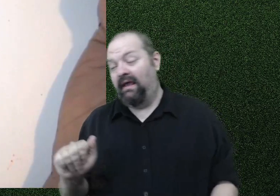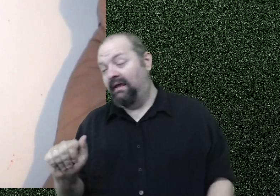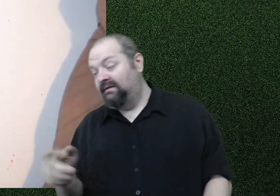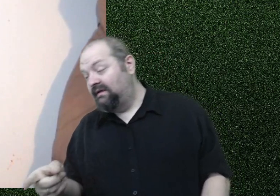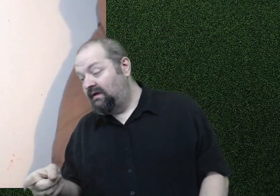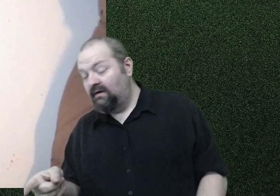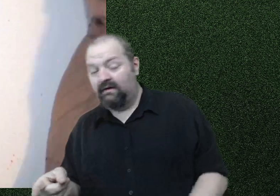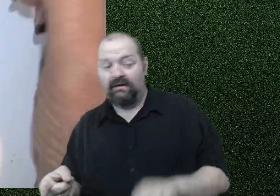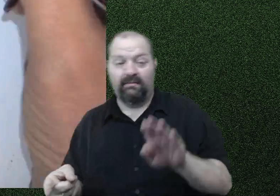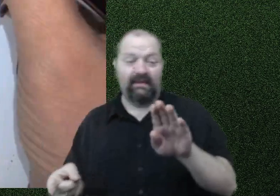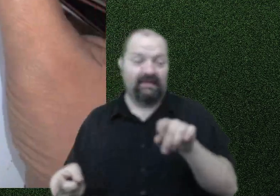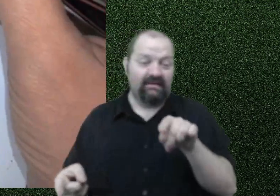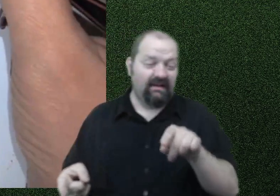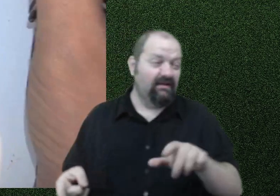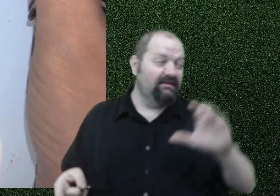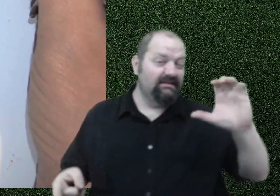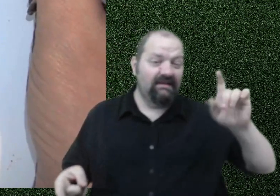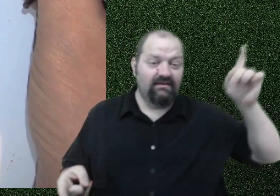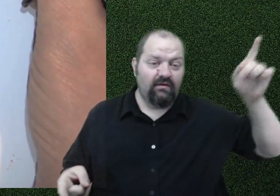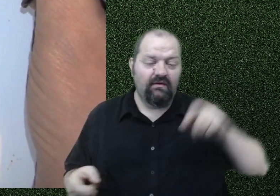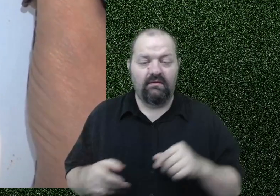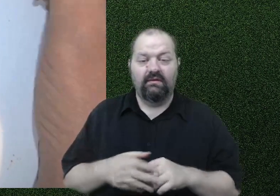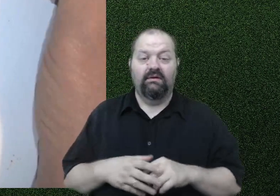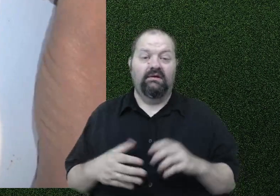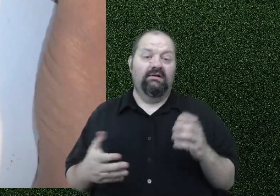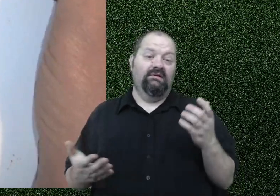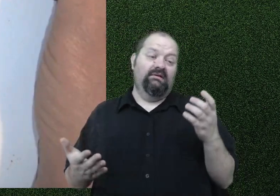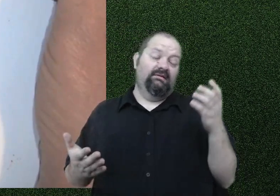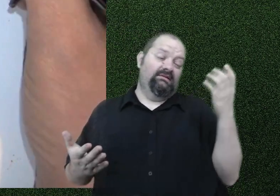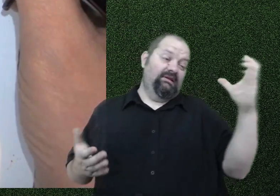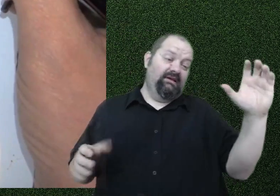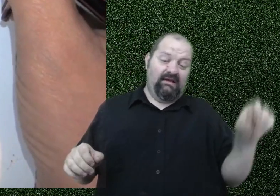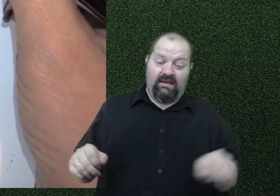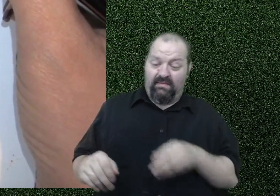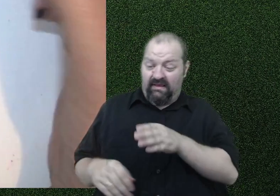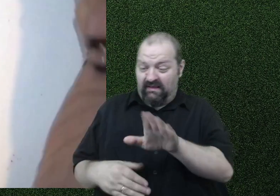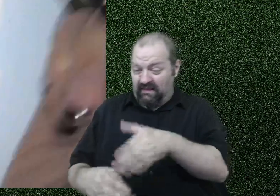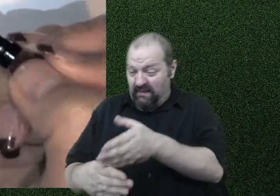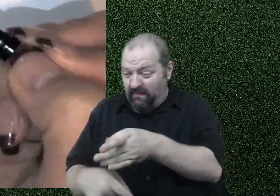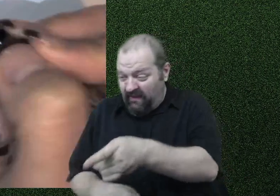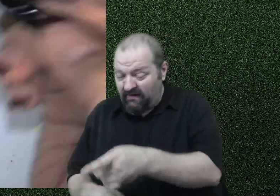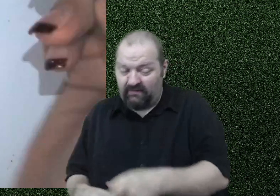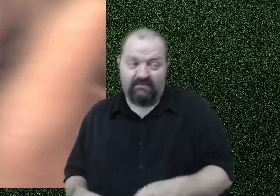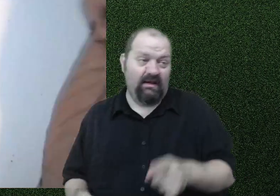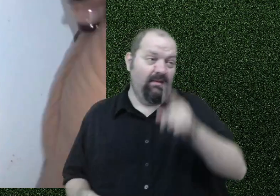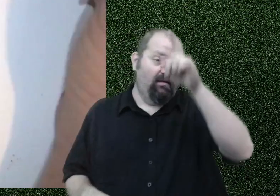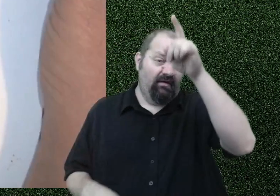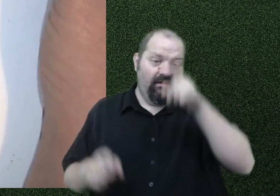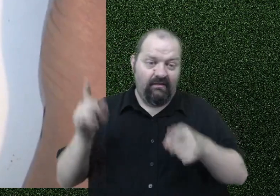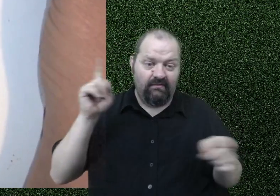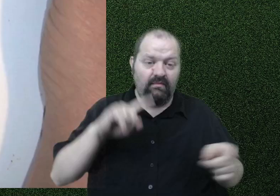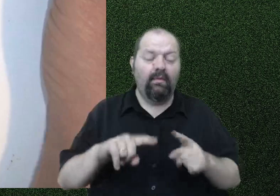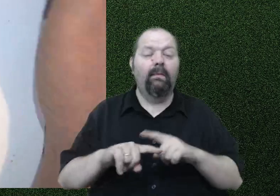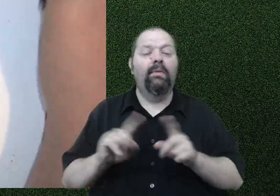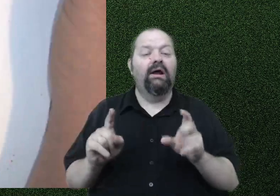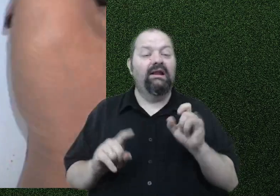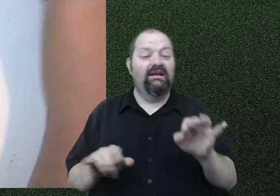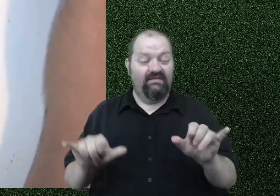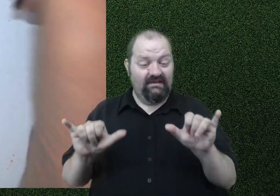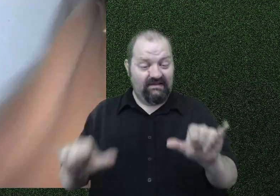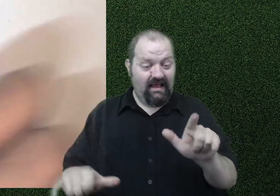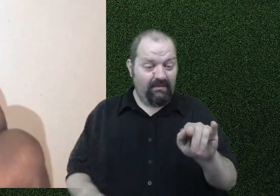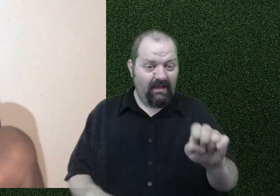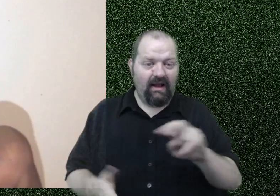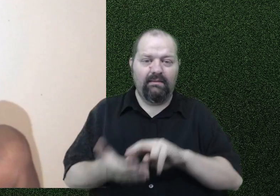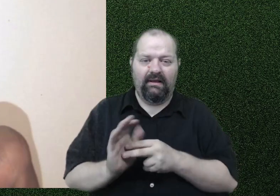here. And C, C could be in between them, C could be down there, C could be over here. But if they're on the same line, C is